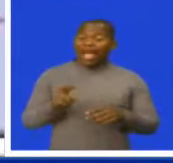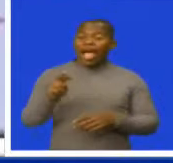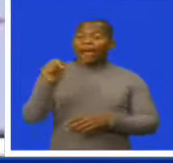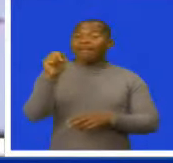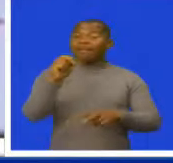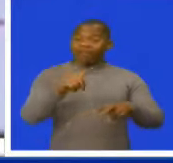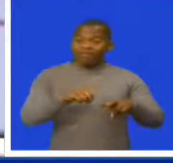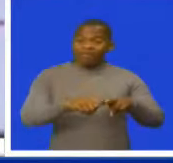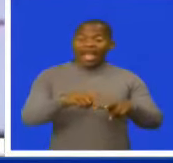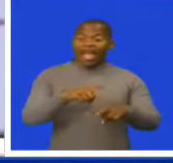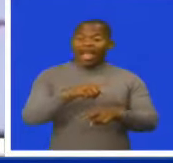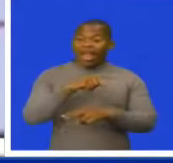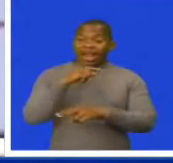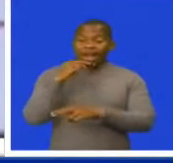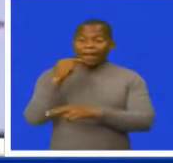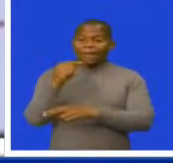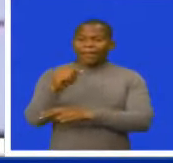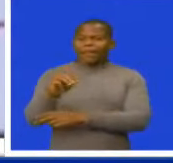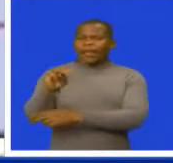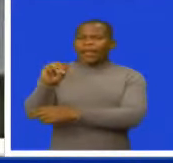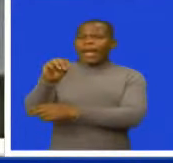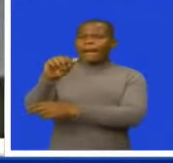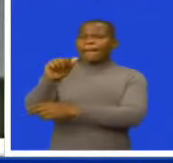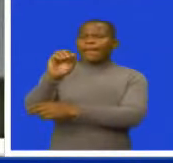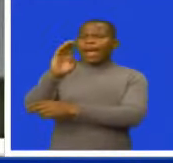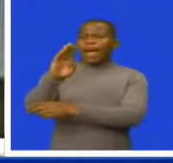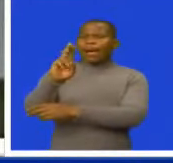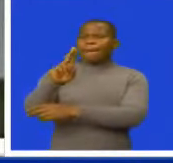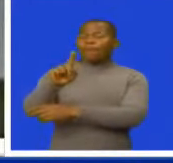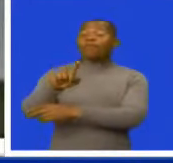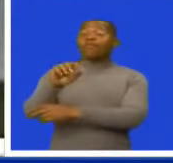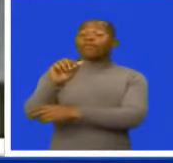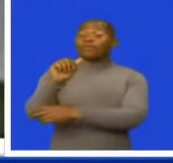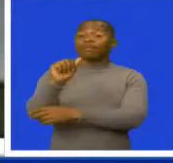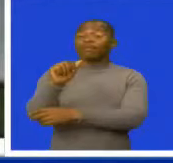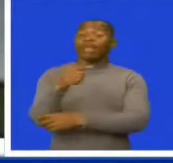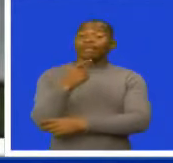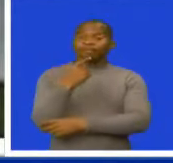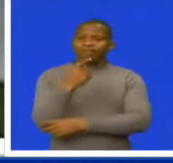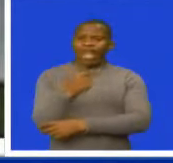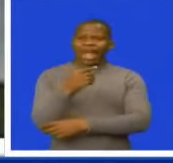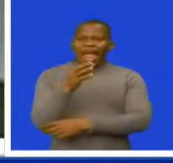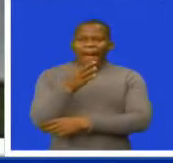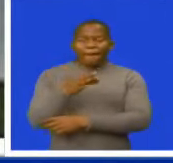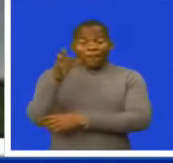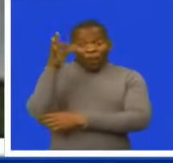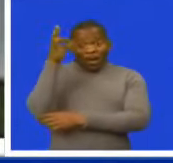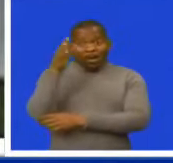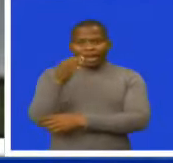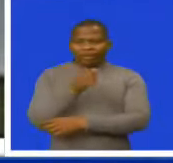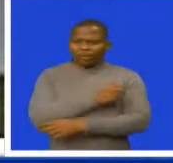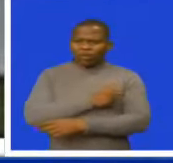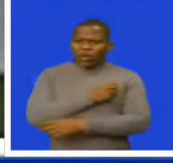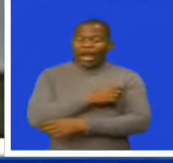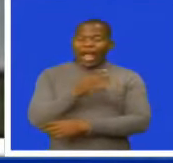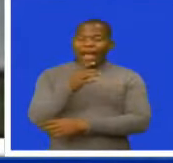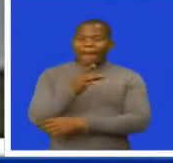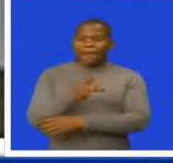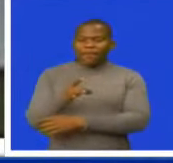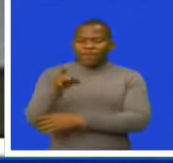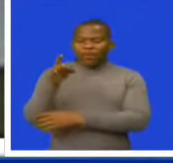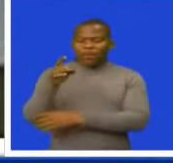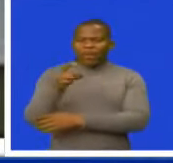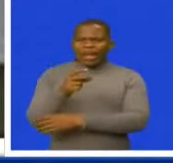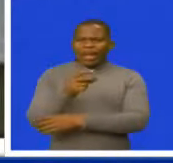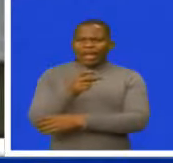ekunciphiseni kwanza kweligciwane lembulalave iHIV AIDS. Umgomo lomkhulu lapha ukuthi lo nawuphela neHIV kunelokuthengako